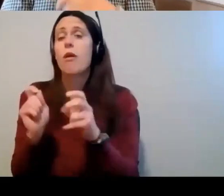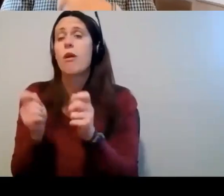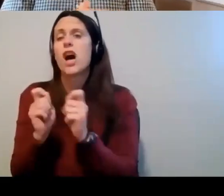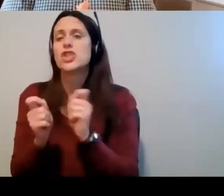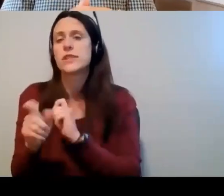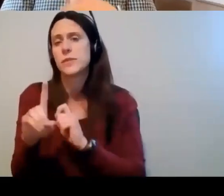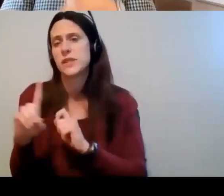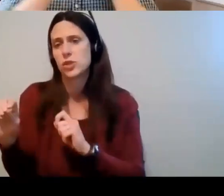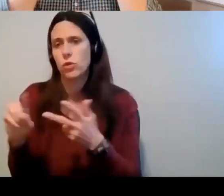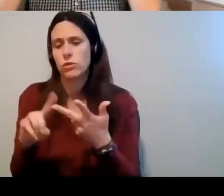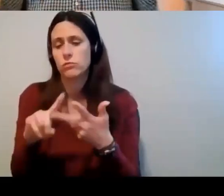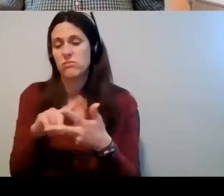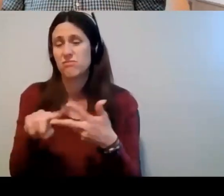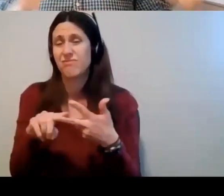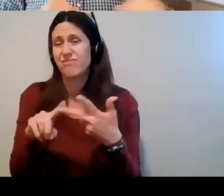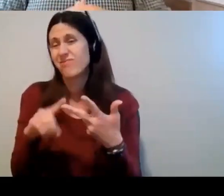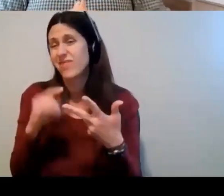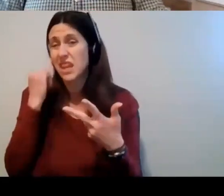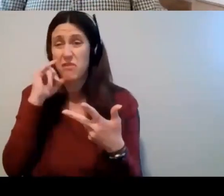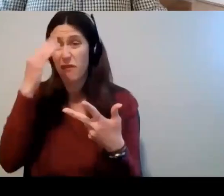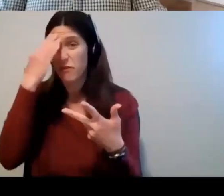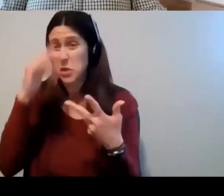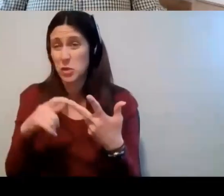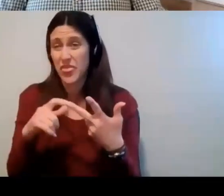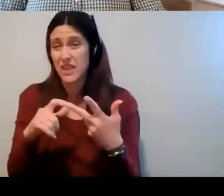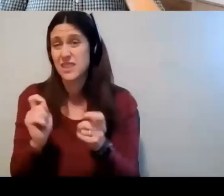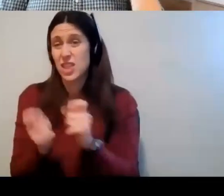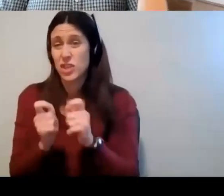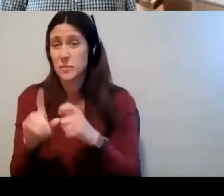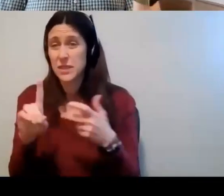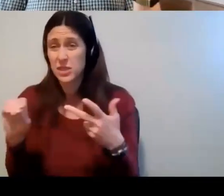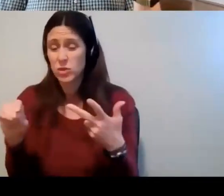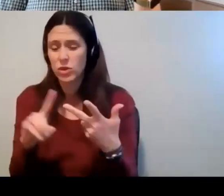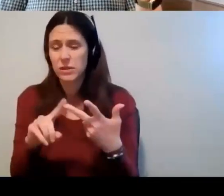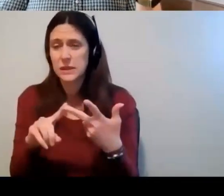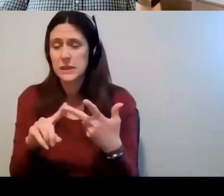disorder. If you're not familiar with those, an adjustment disorder really means I've